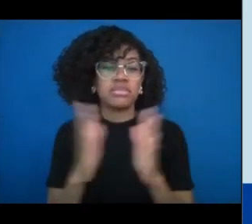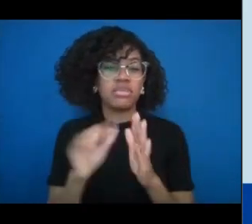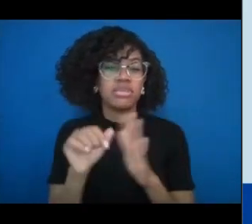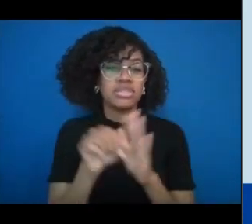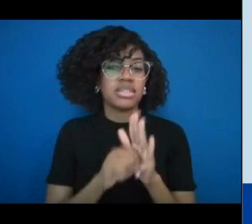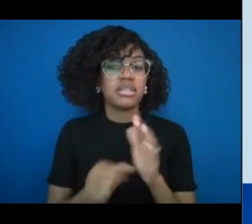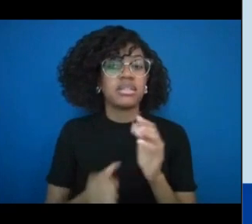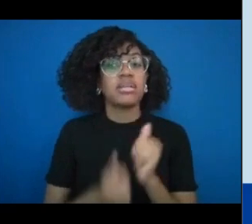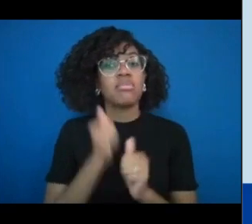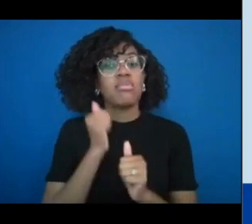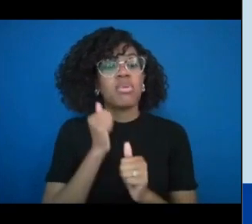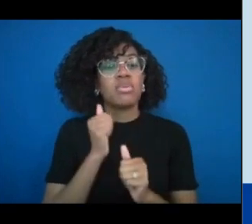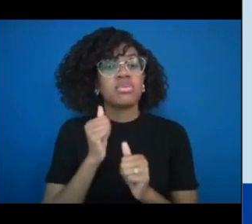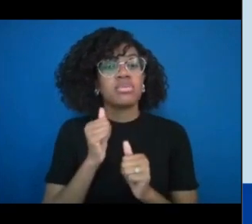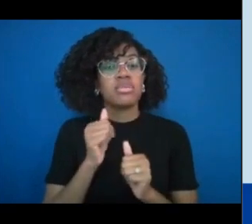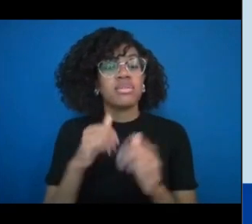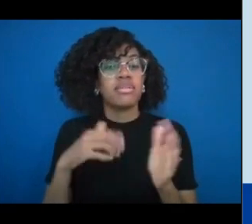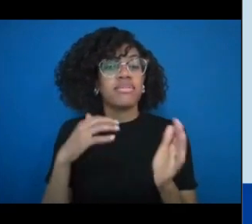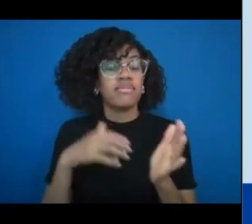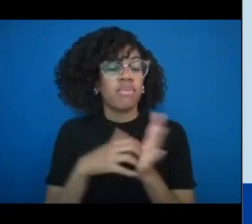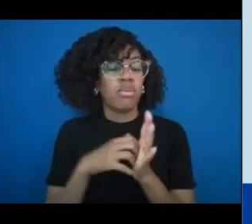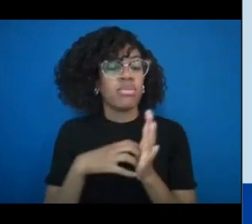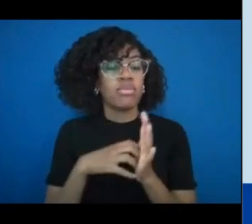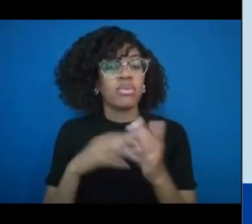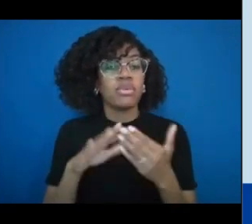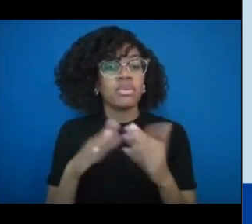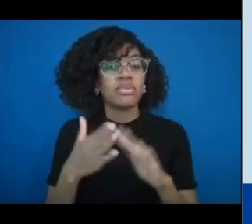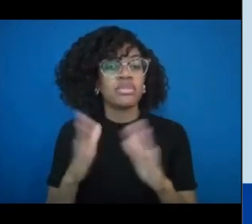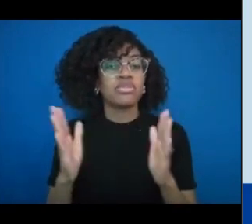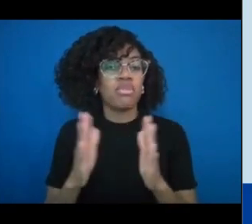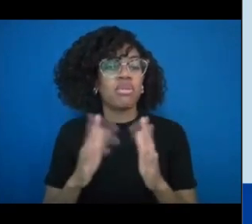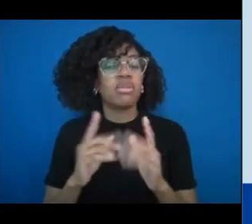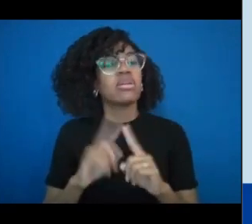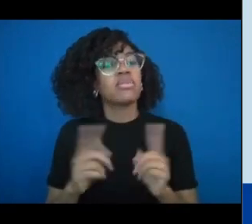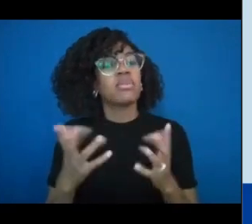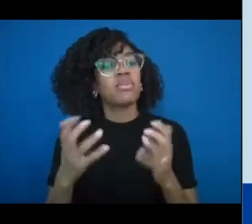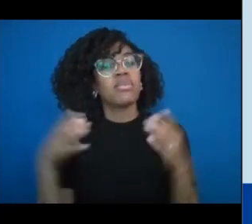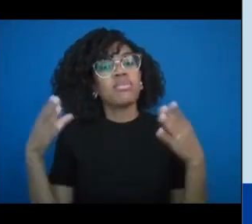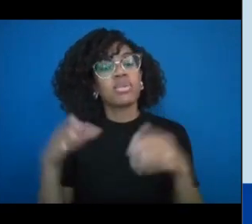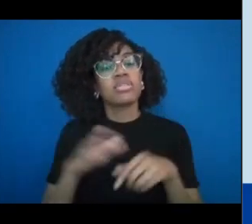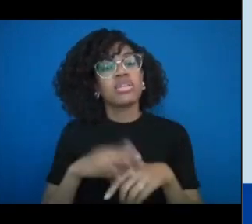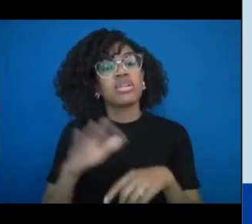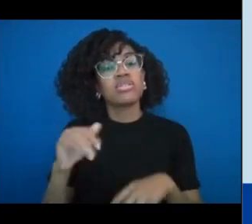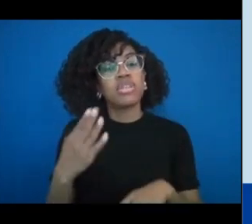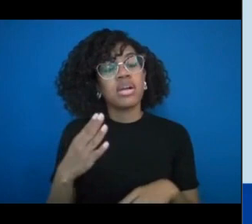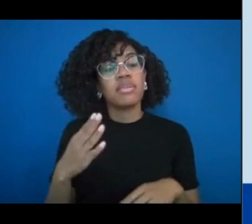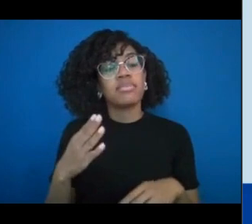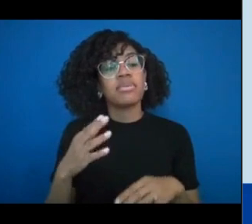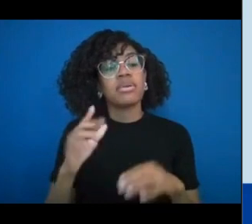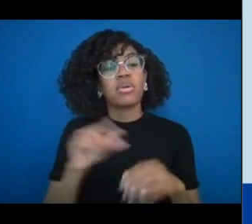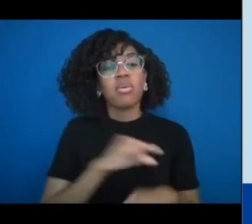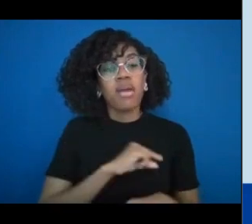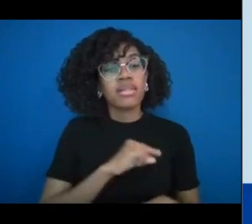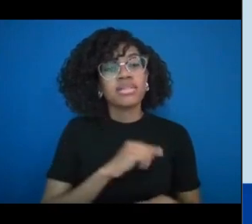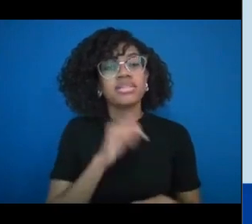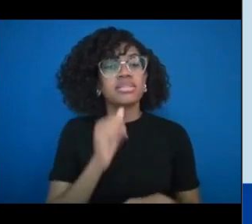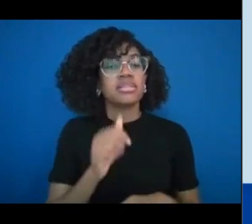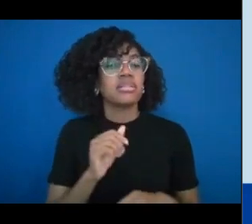communities are small and rural. We would prefer to focus on job quality and security over quantity.